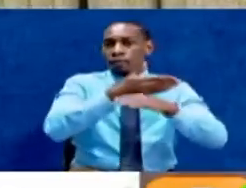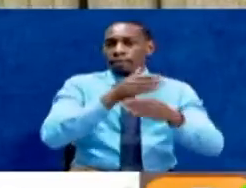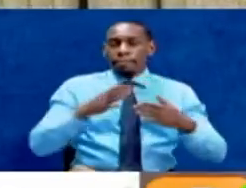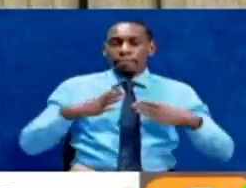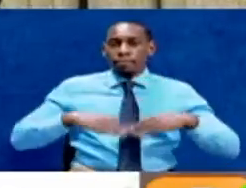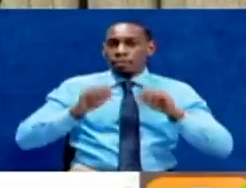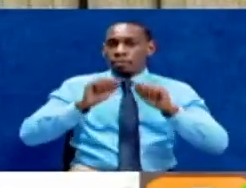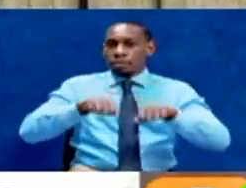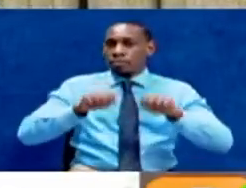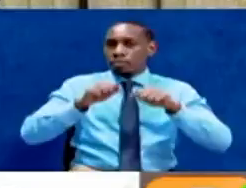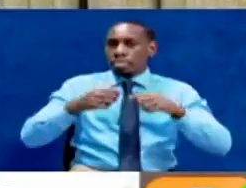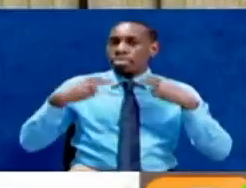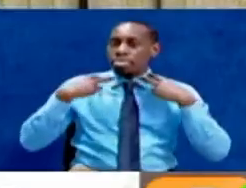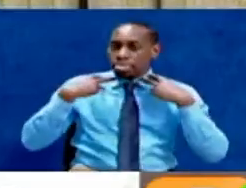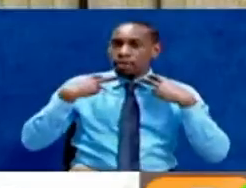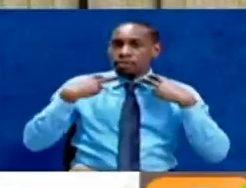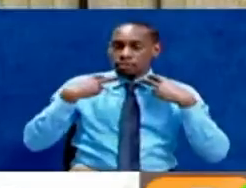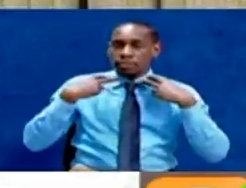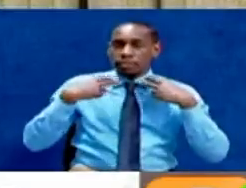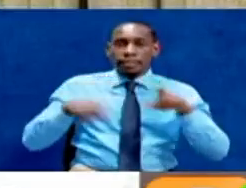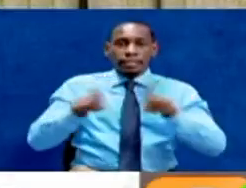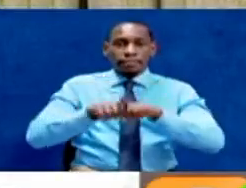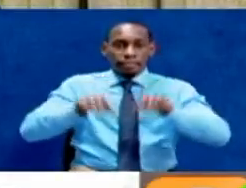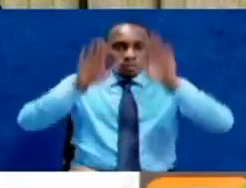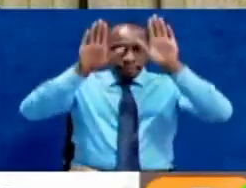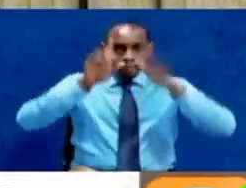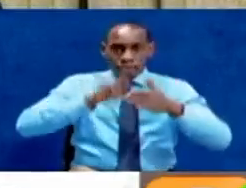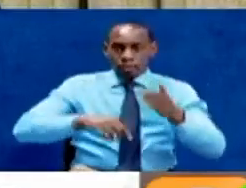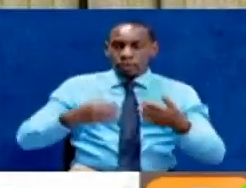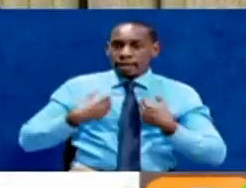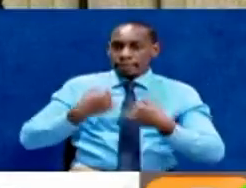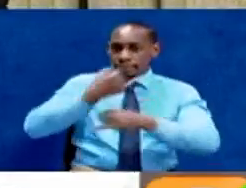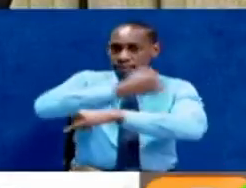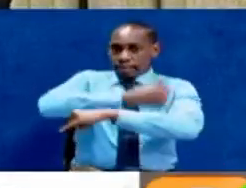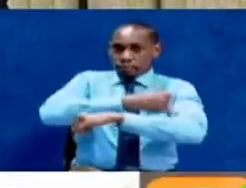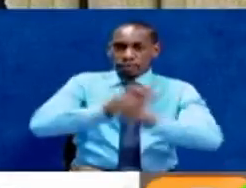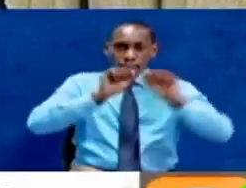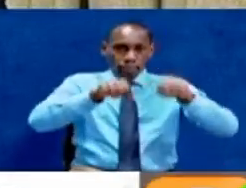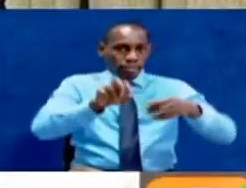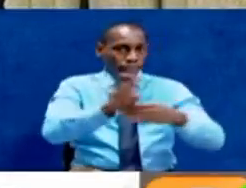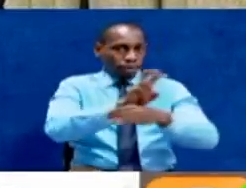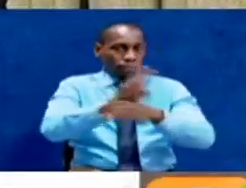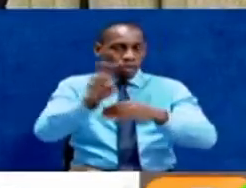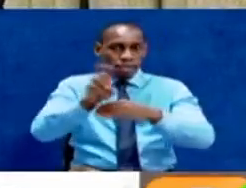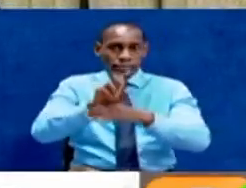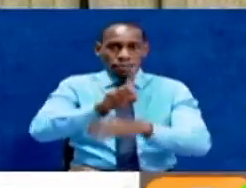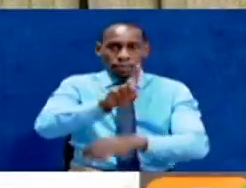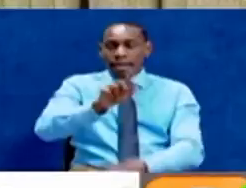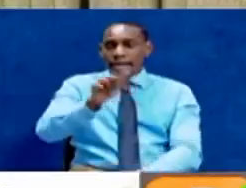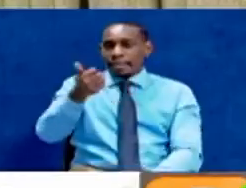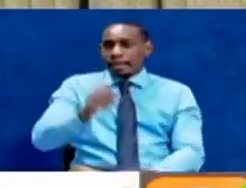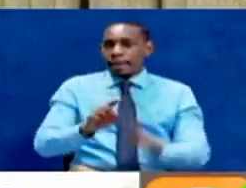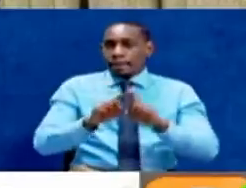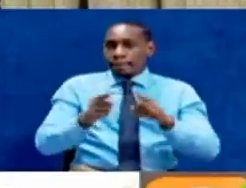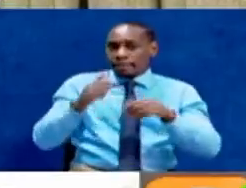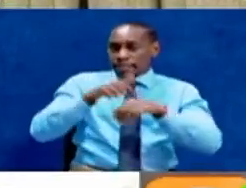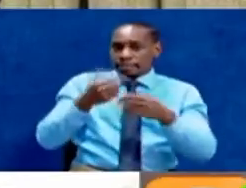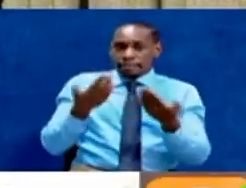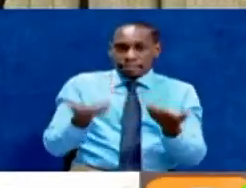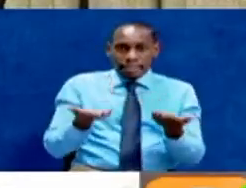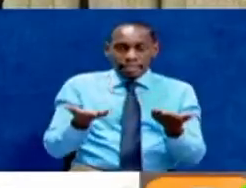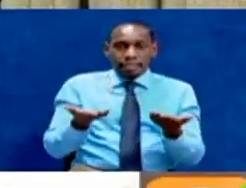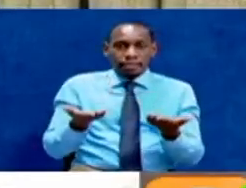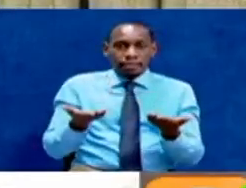people can get drunk. And that is why it was necessary to have these institutions to check one another. But where you